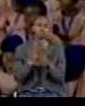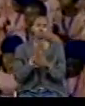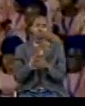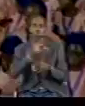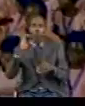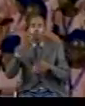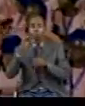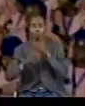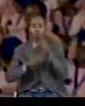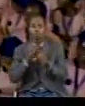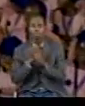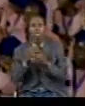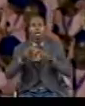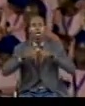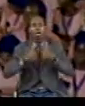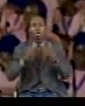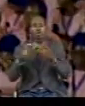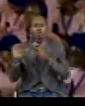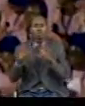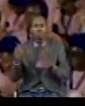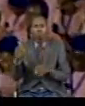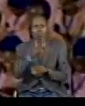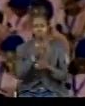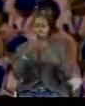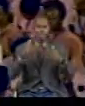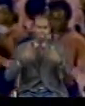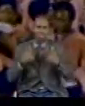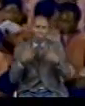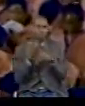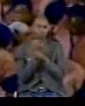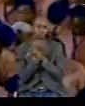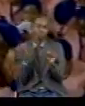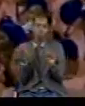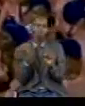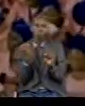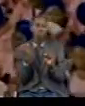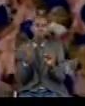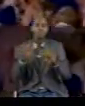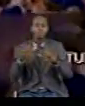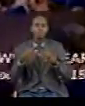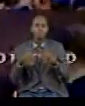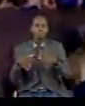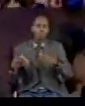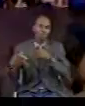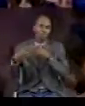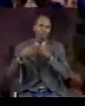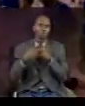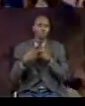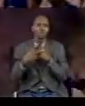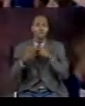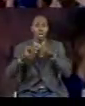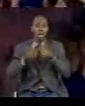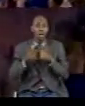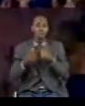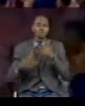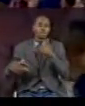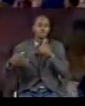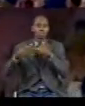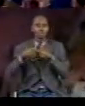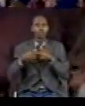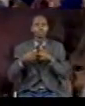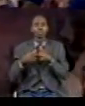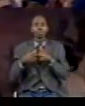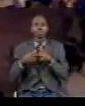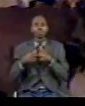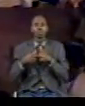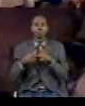their redemption? Our return with their whole heart to the Lord. That's what they did. They returned